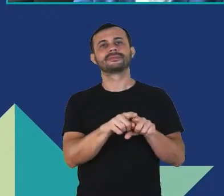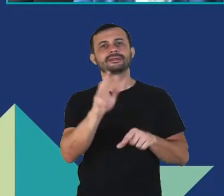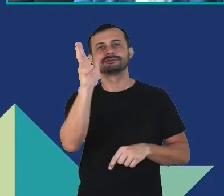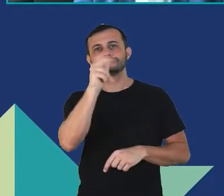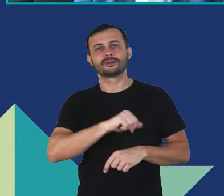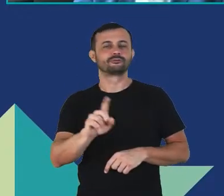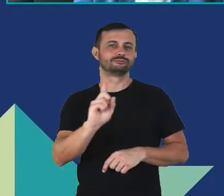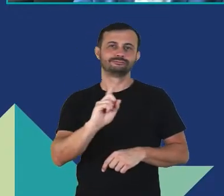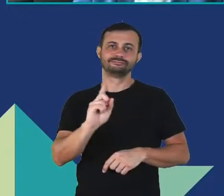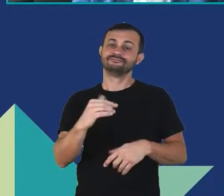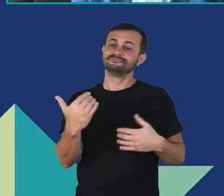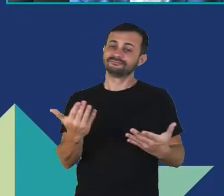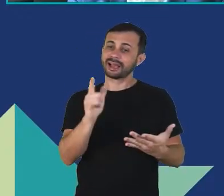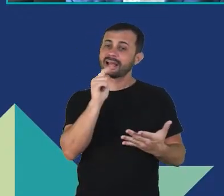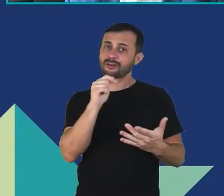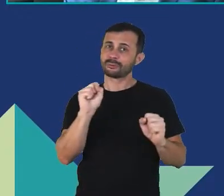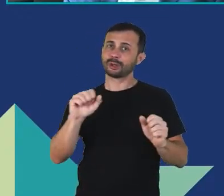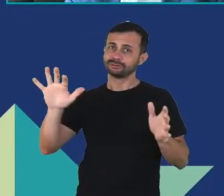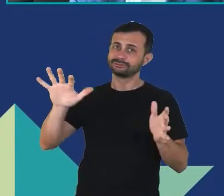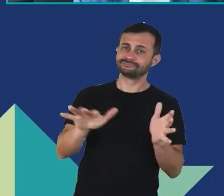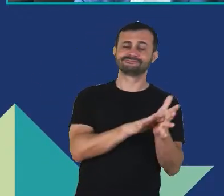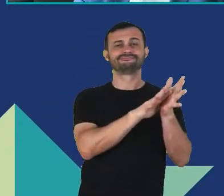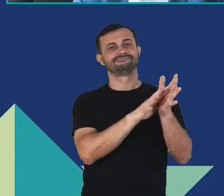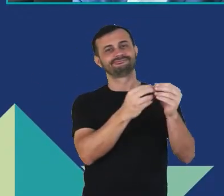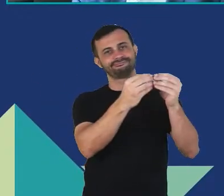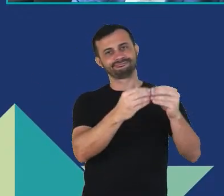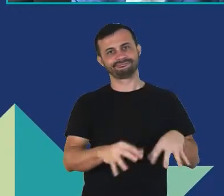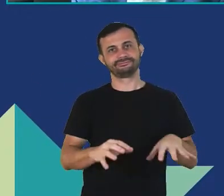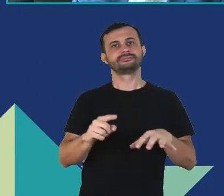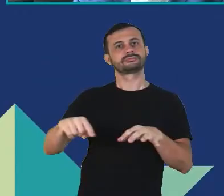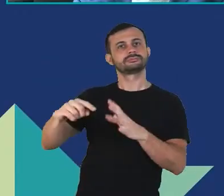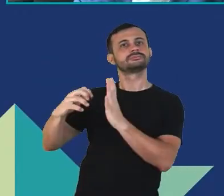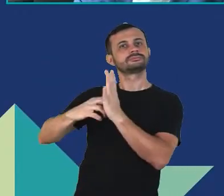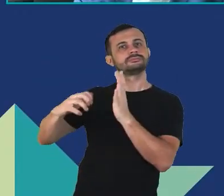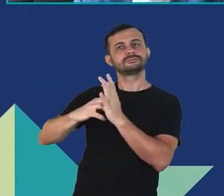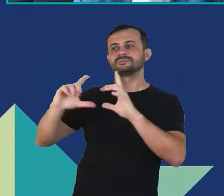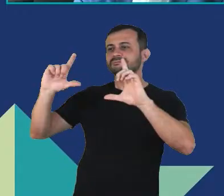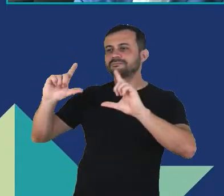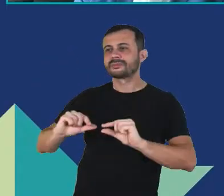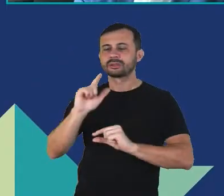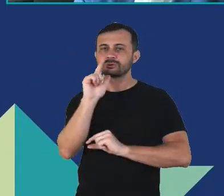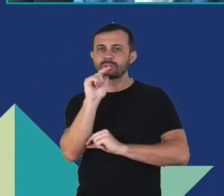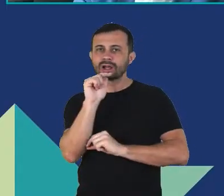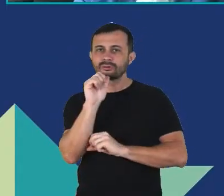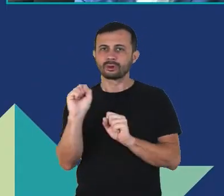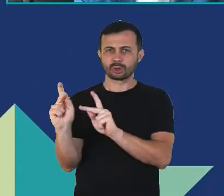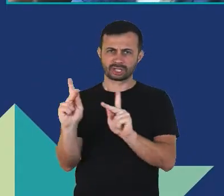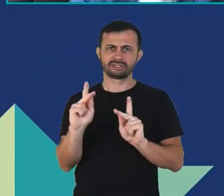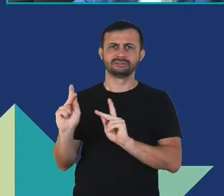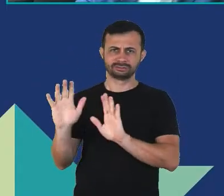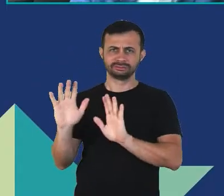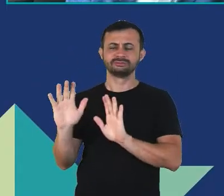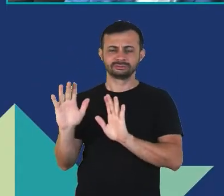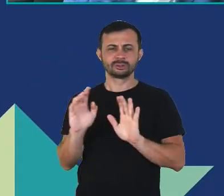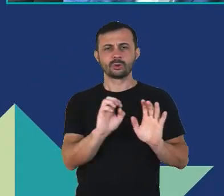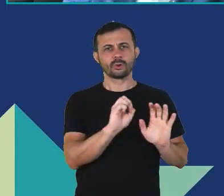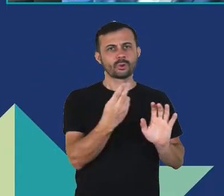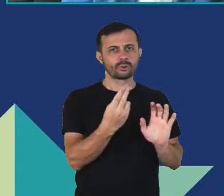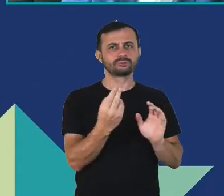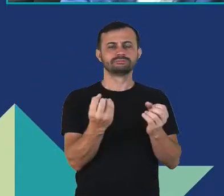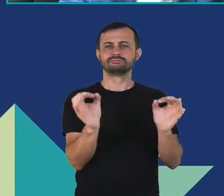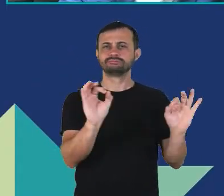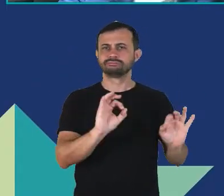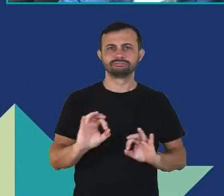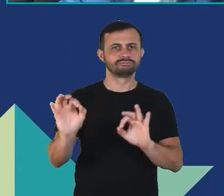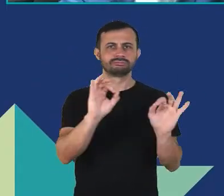Even if mining goes, let's say, to waterless processing, which we hope one day we're gonna see, we still need